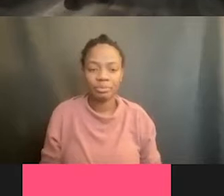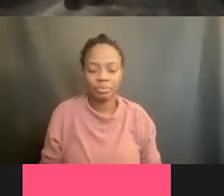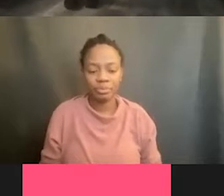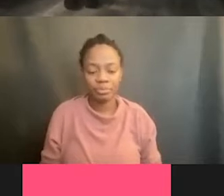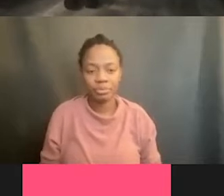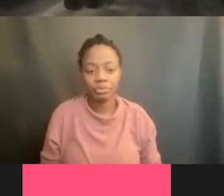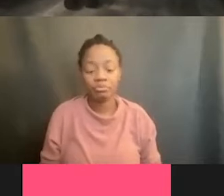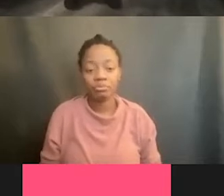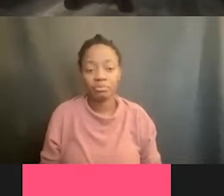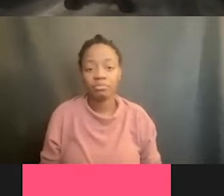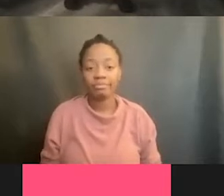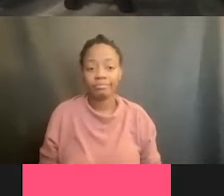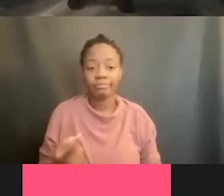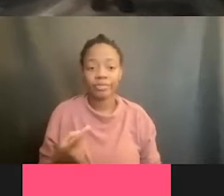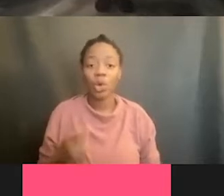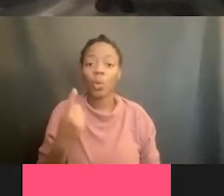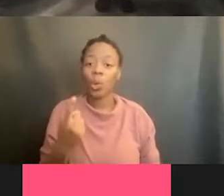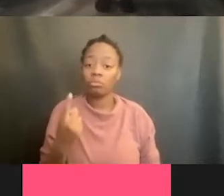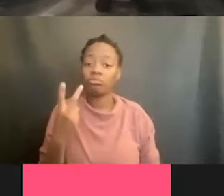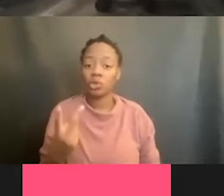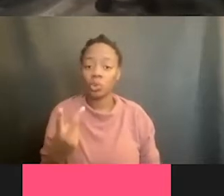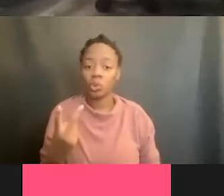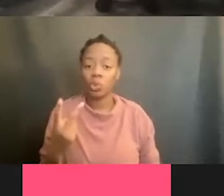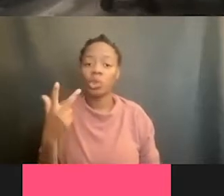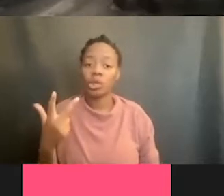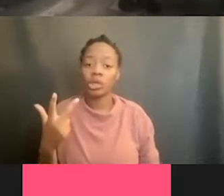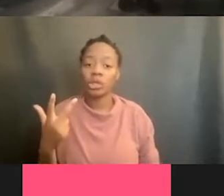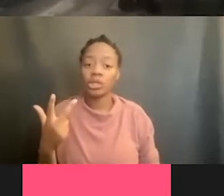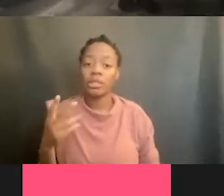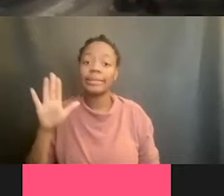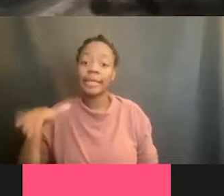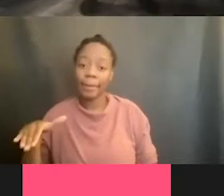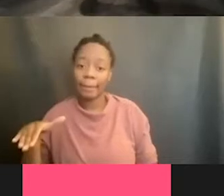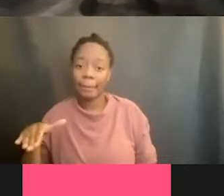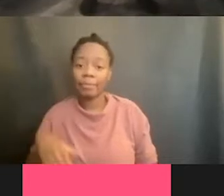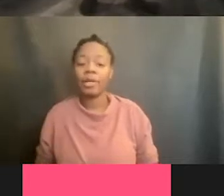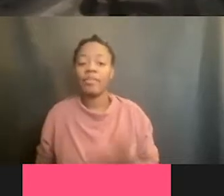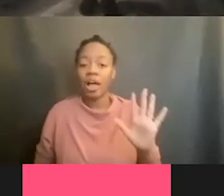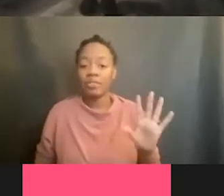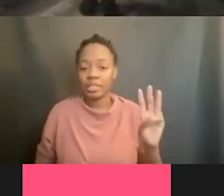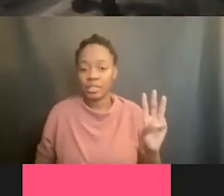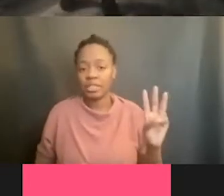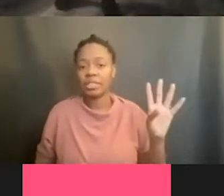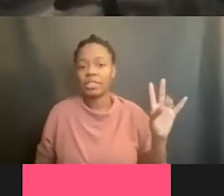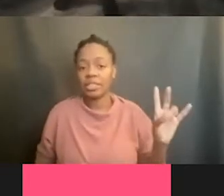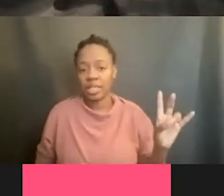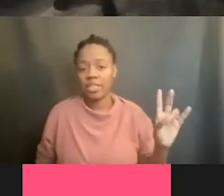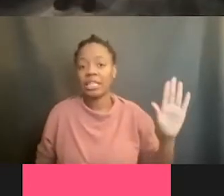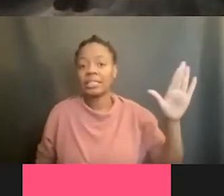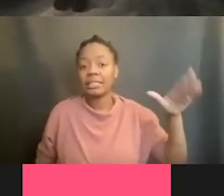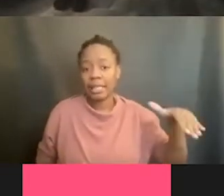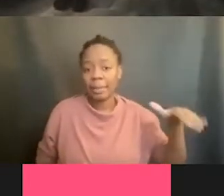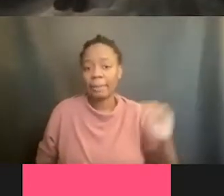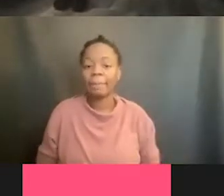So like I said, 1, 2, 3, tap, 5, 6,